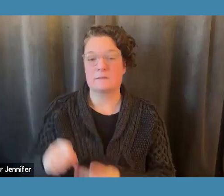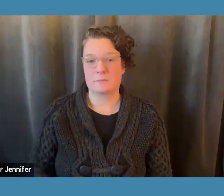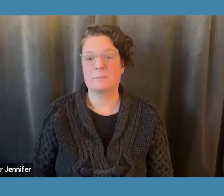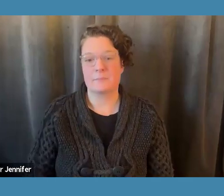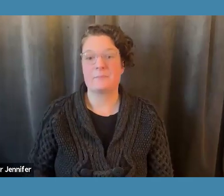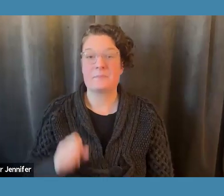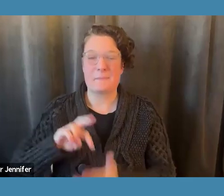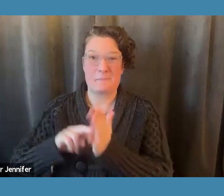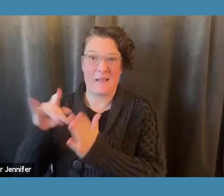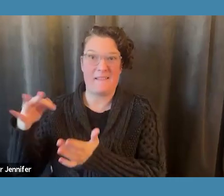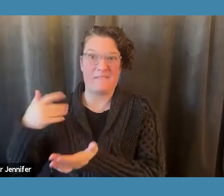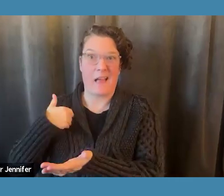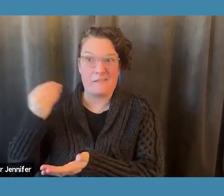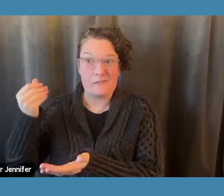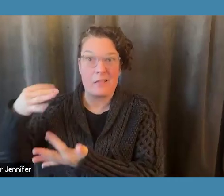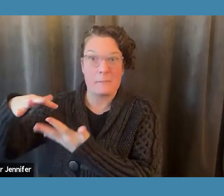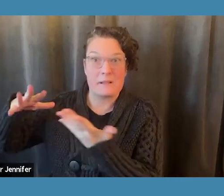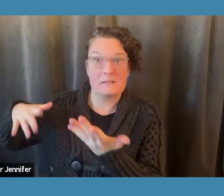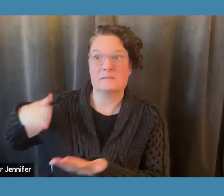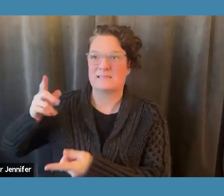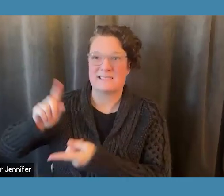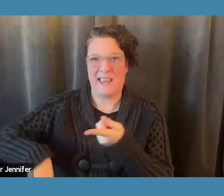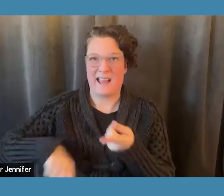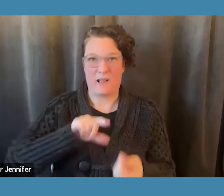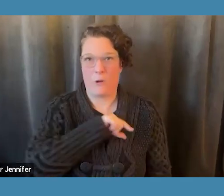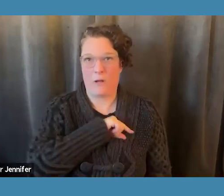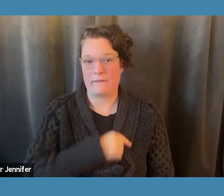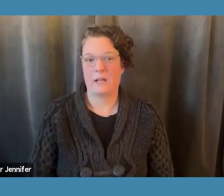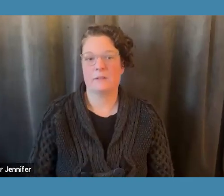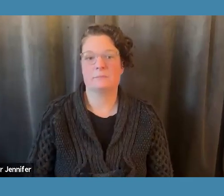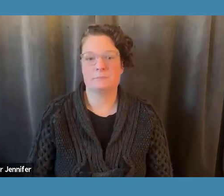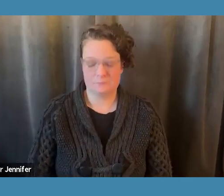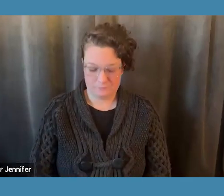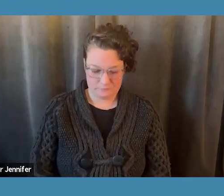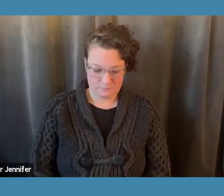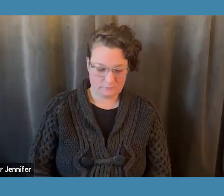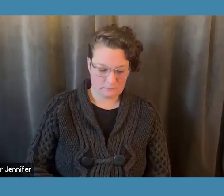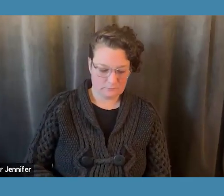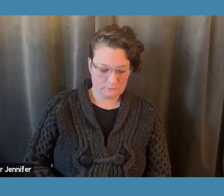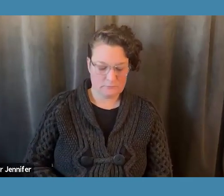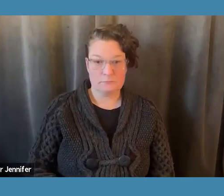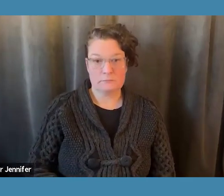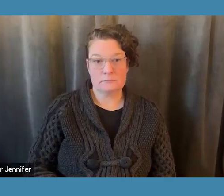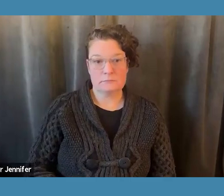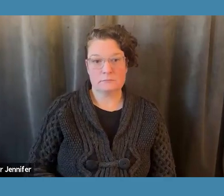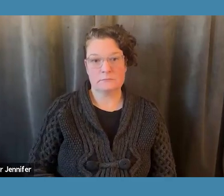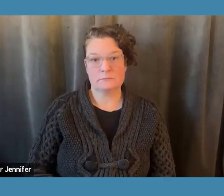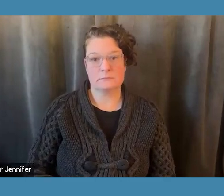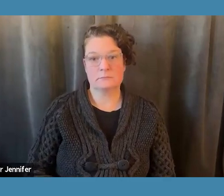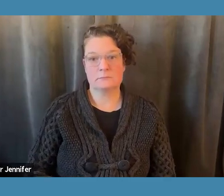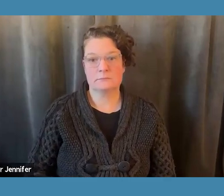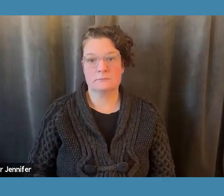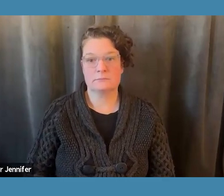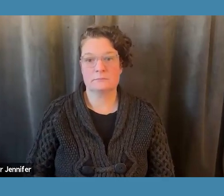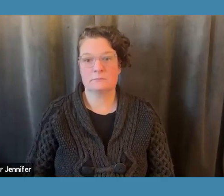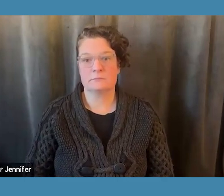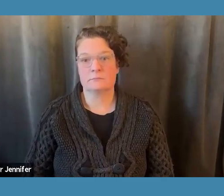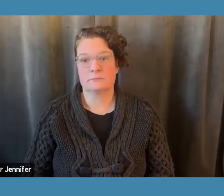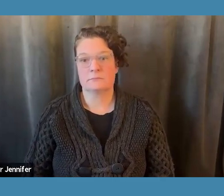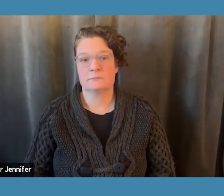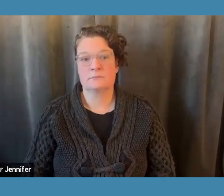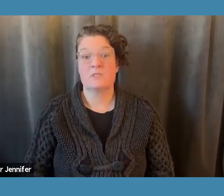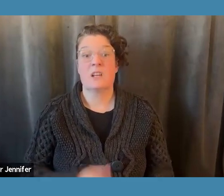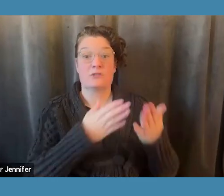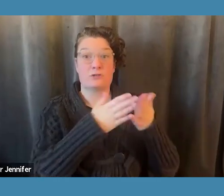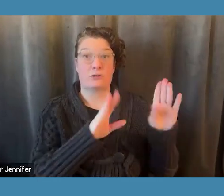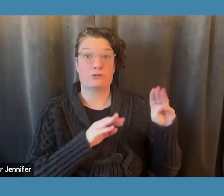Next, as far as the income and asset limits for the iBudget waiver, unlike general Medicaid,